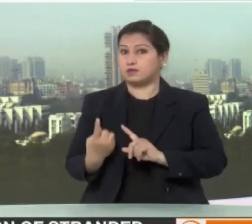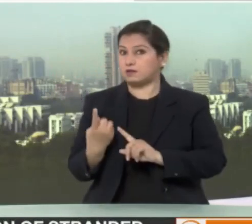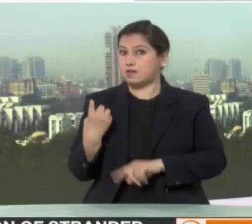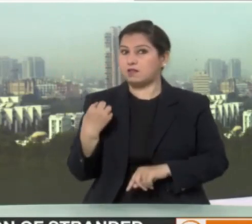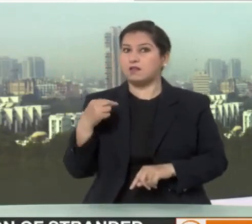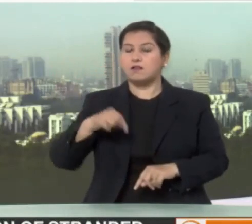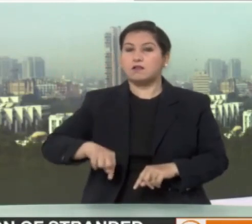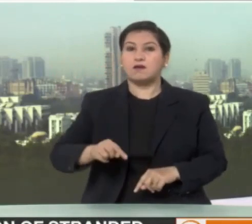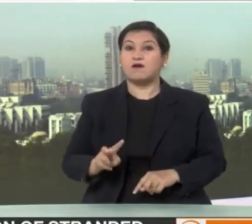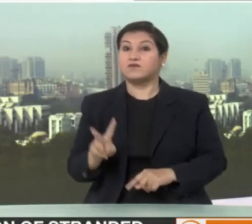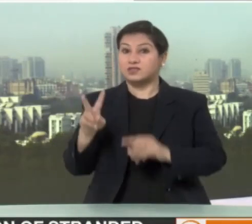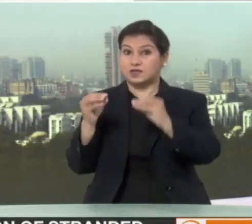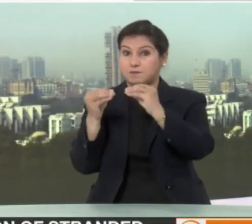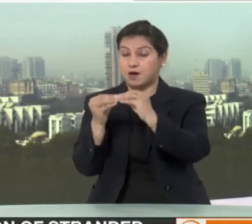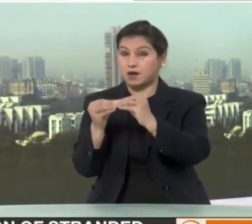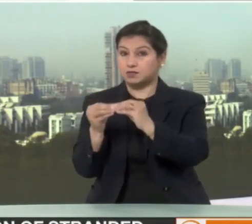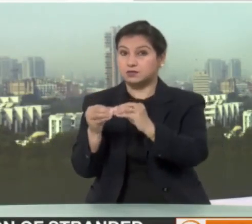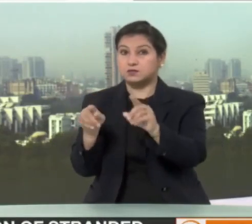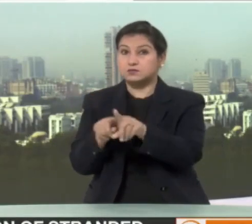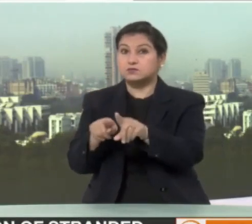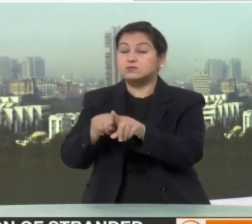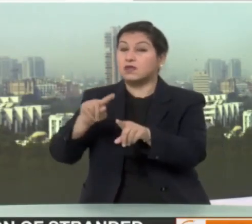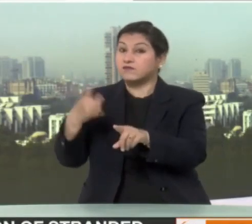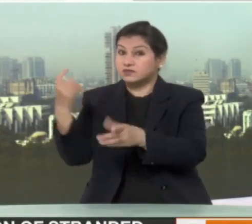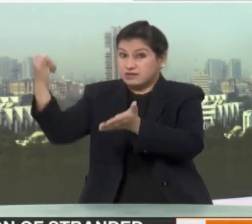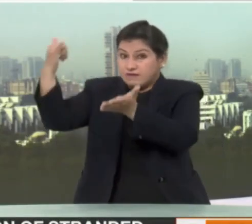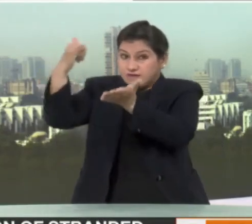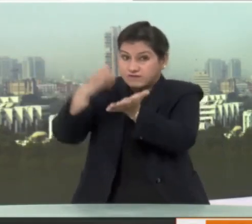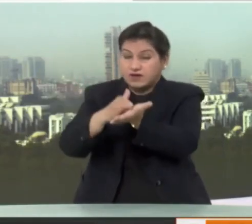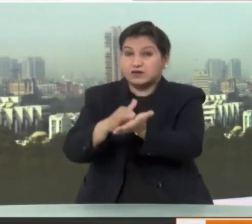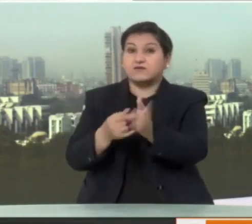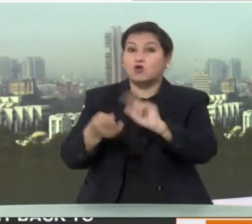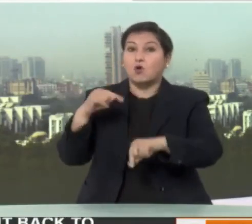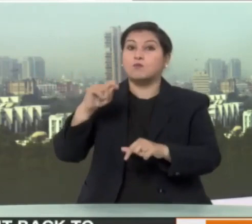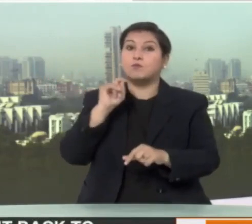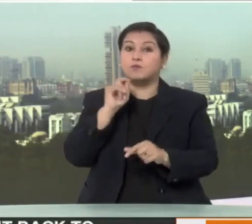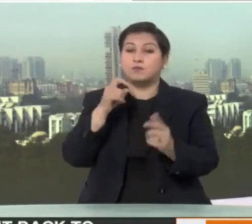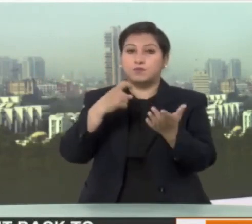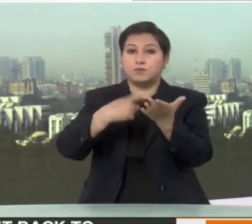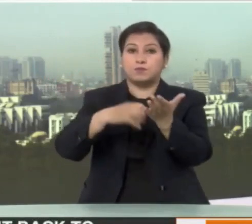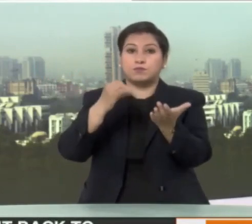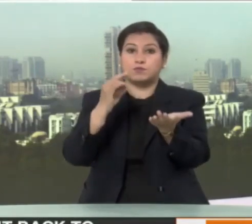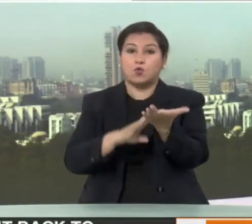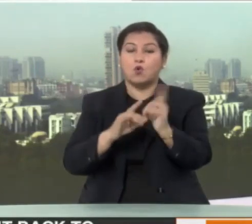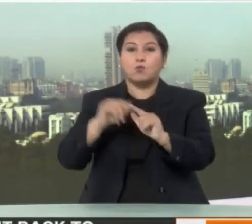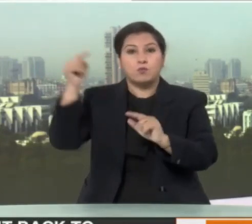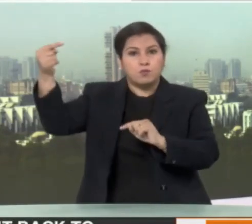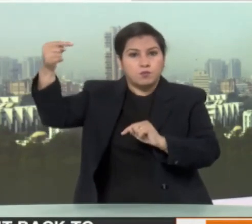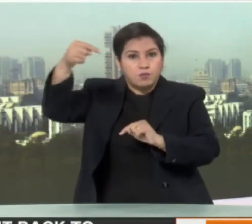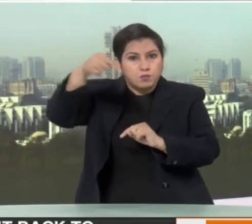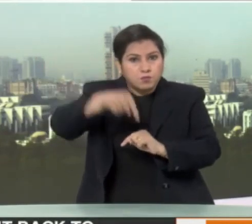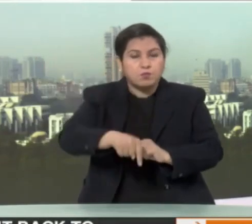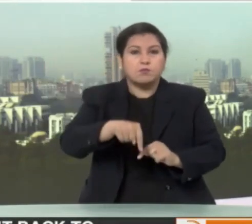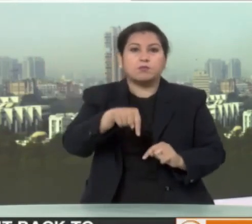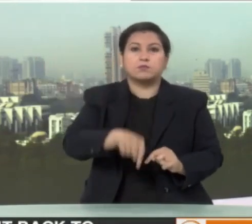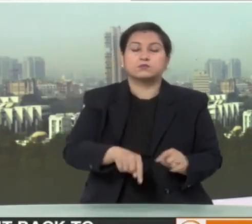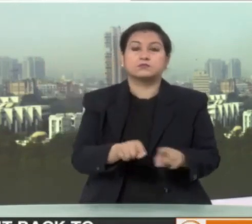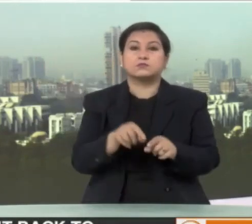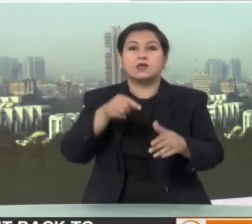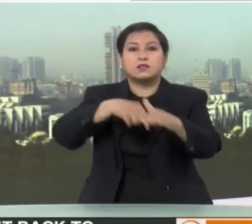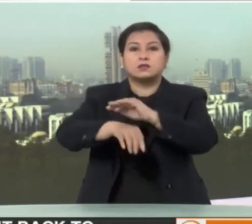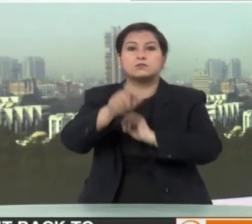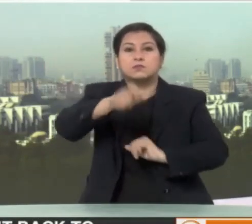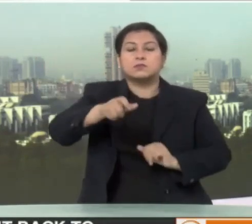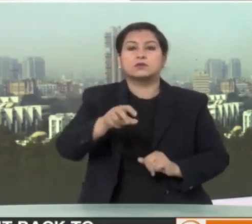Yesterday, under the Vande Bharat Mission, the first special flight from Rome in Italy took off for Delhi and Kochi with